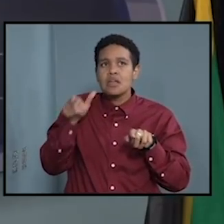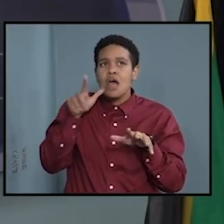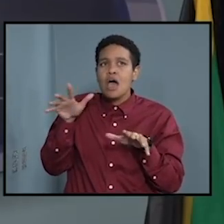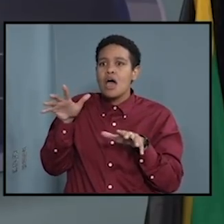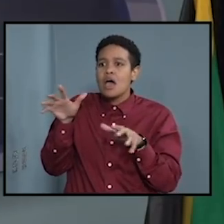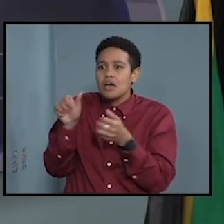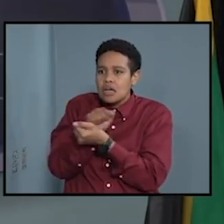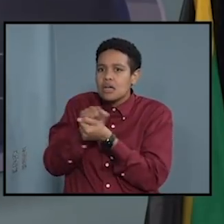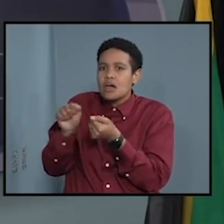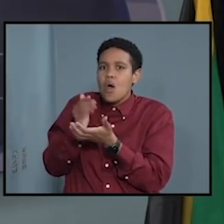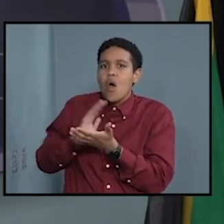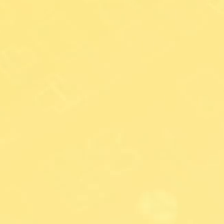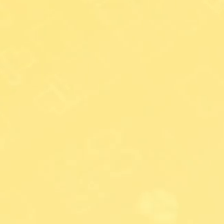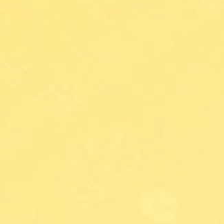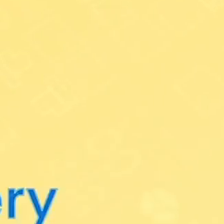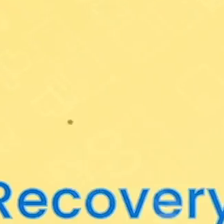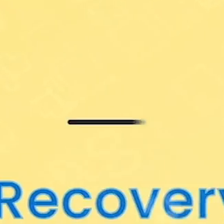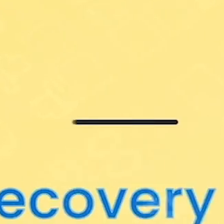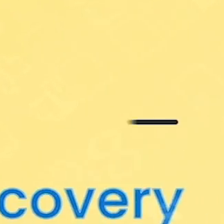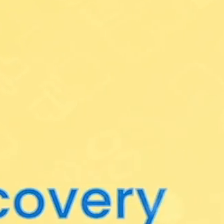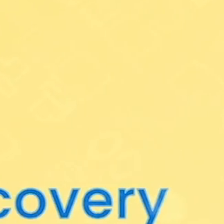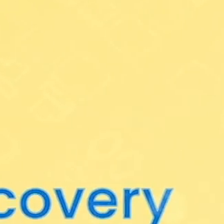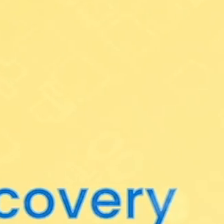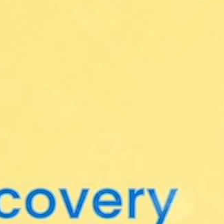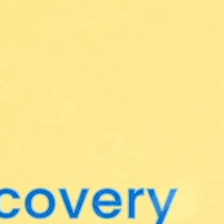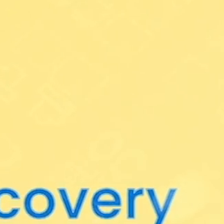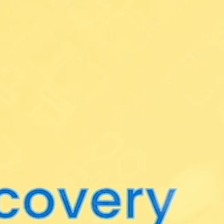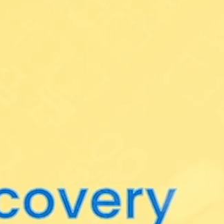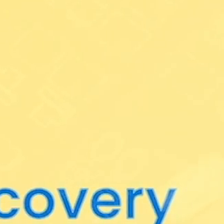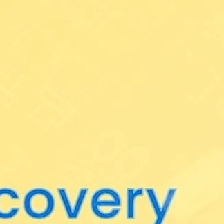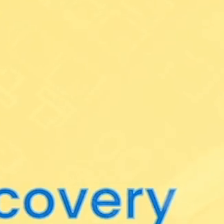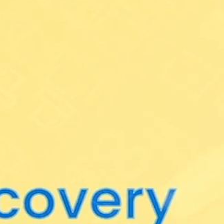damage to our economy.